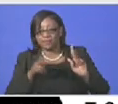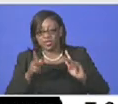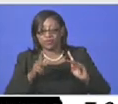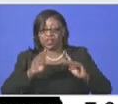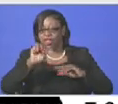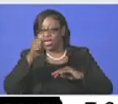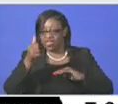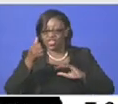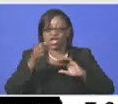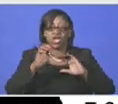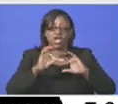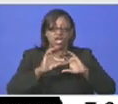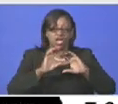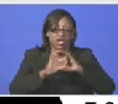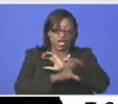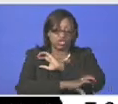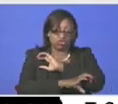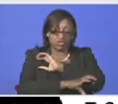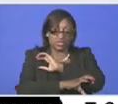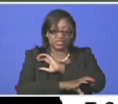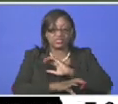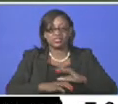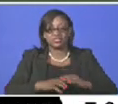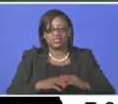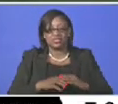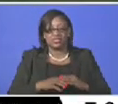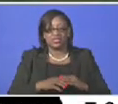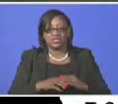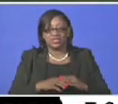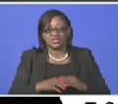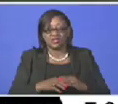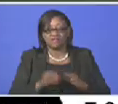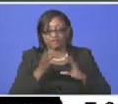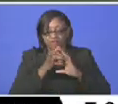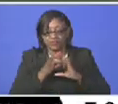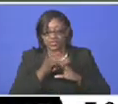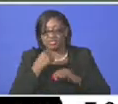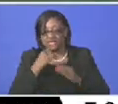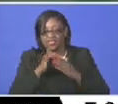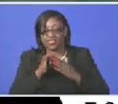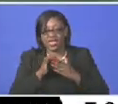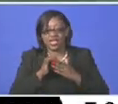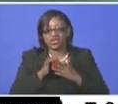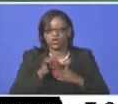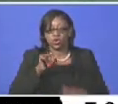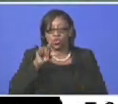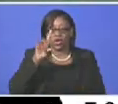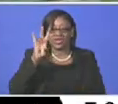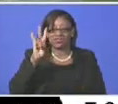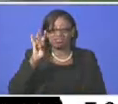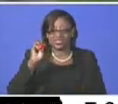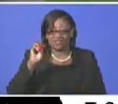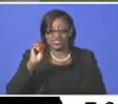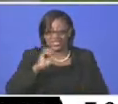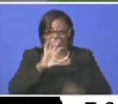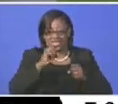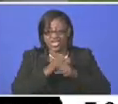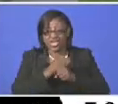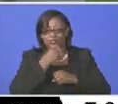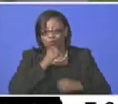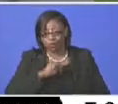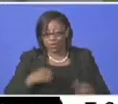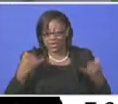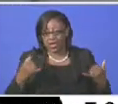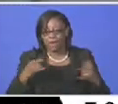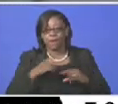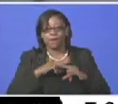can advertise the country, and that's free of charge. The Expo is over 170 years old, but for the first